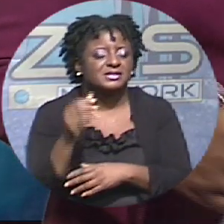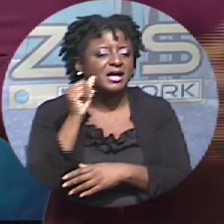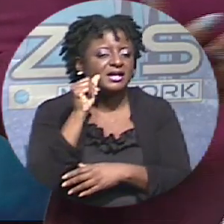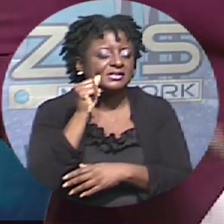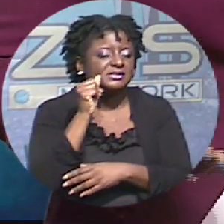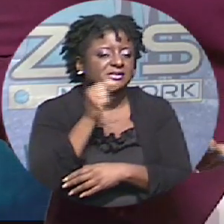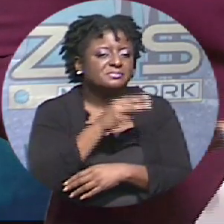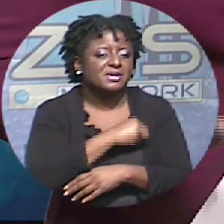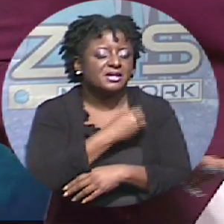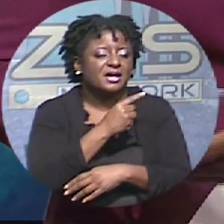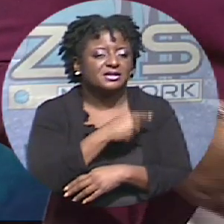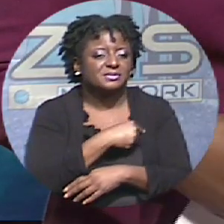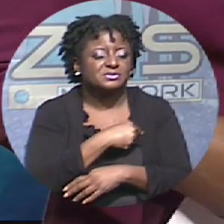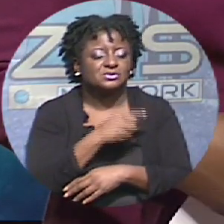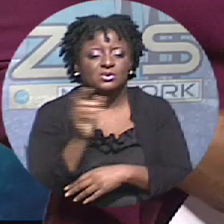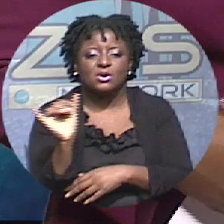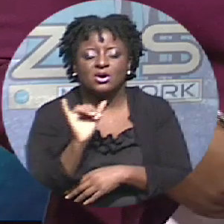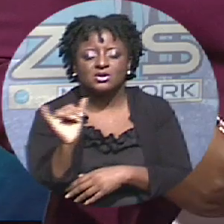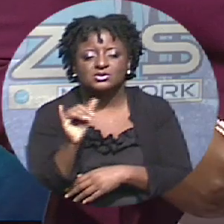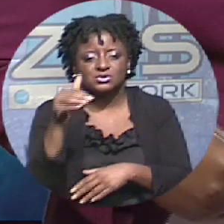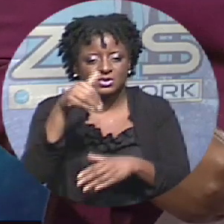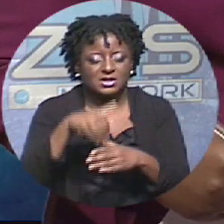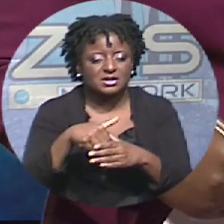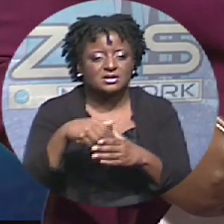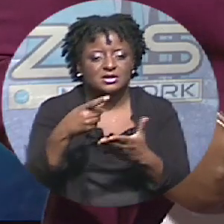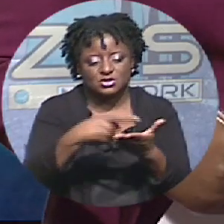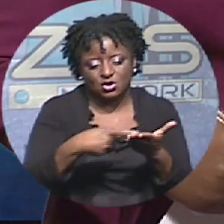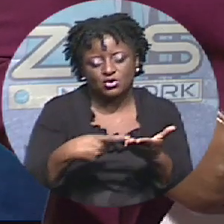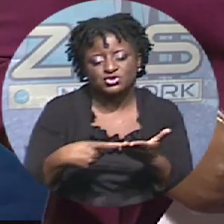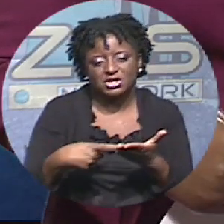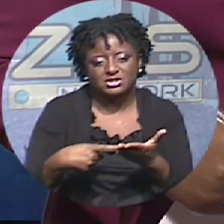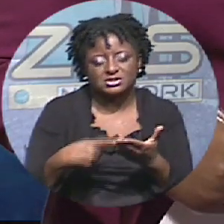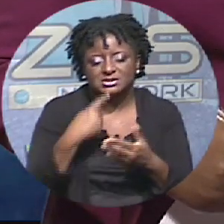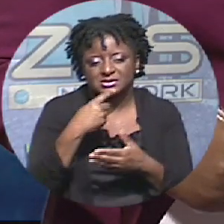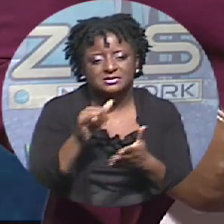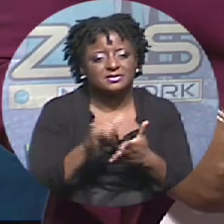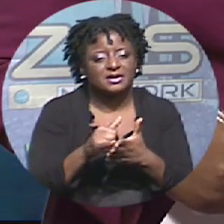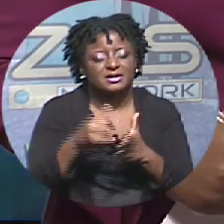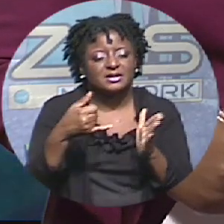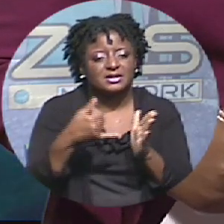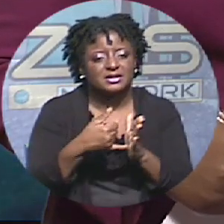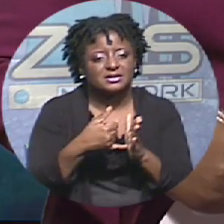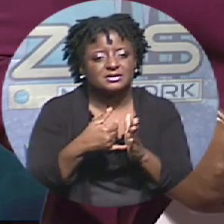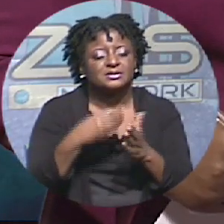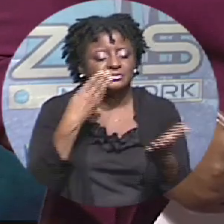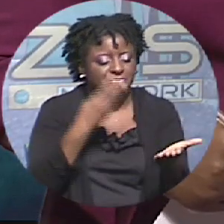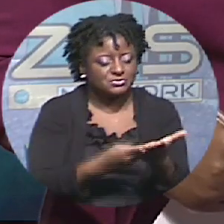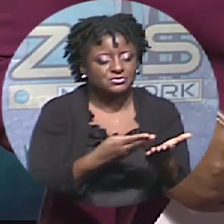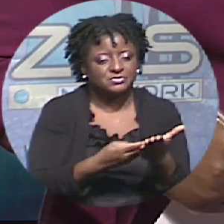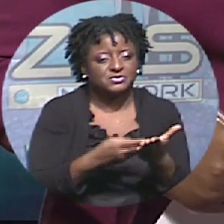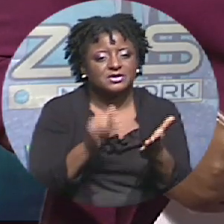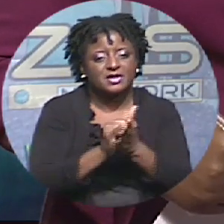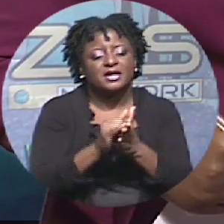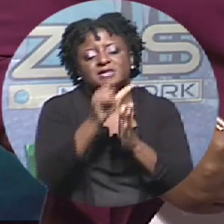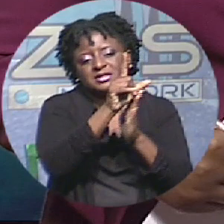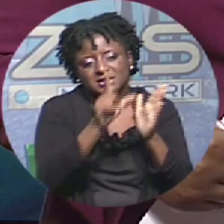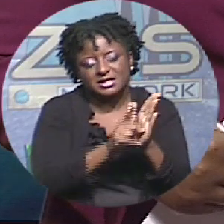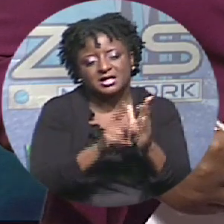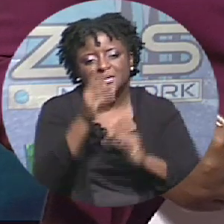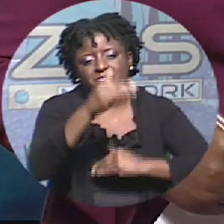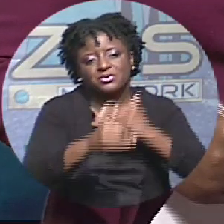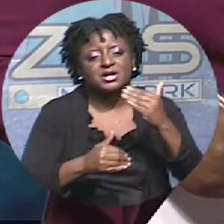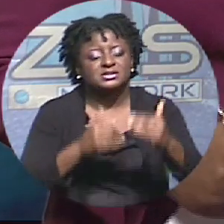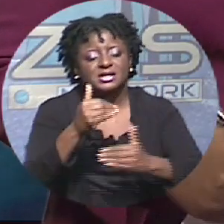who was also involved in the Baha Mar negotiations, noted that it's a validation that the legal process in the Bahamas worked in the